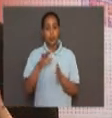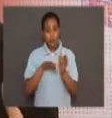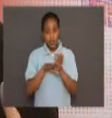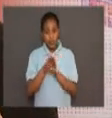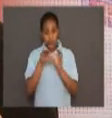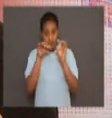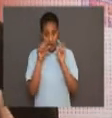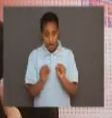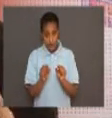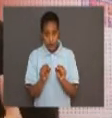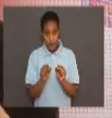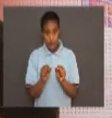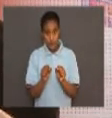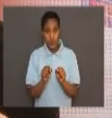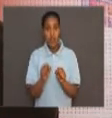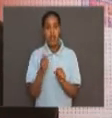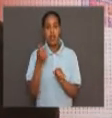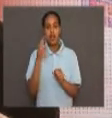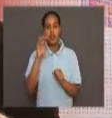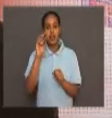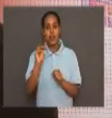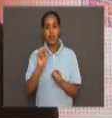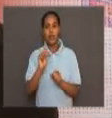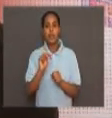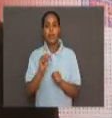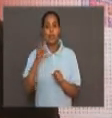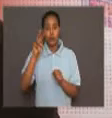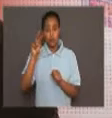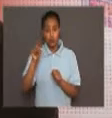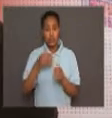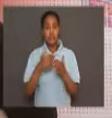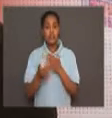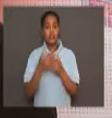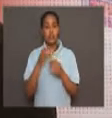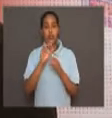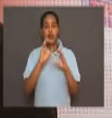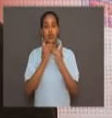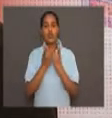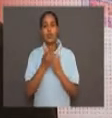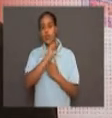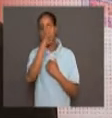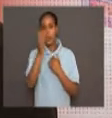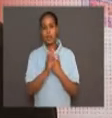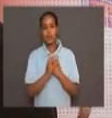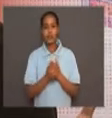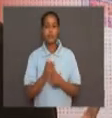Bacteria are able to fix atmospheric nitrogen easily at room temperature.